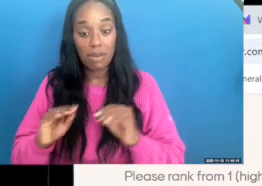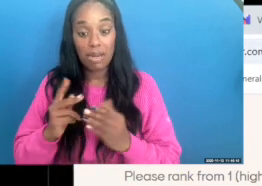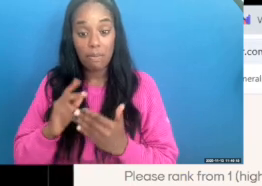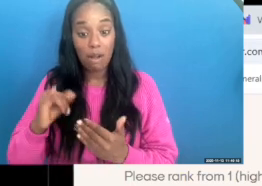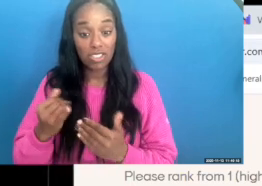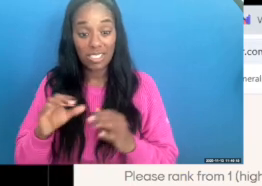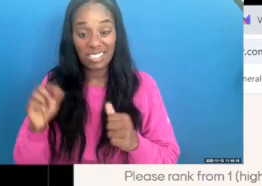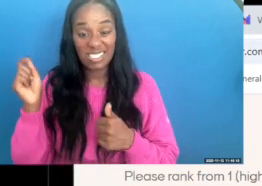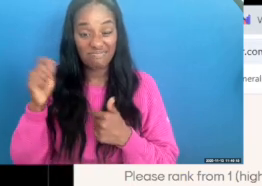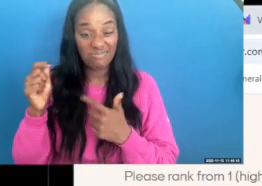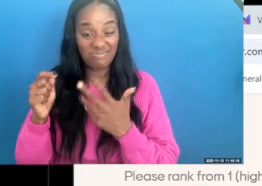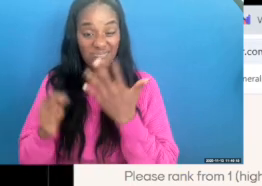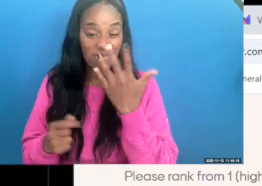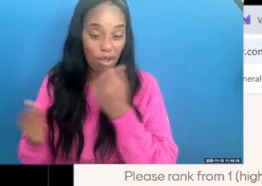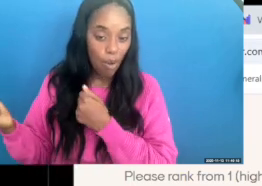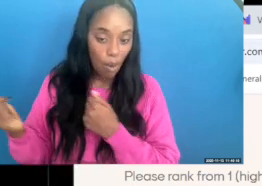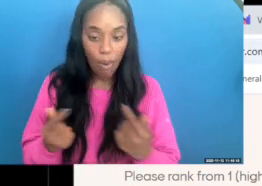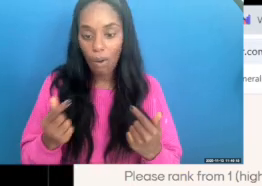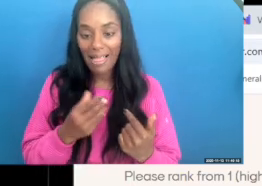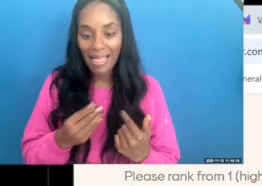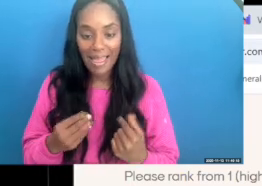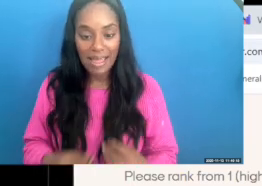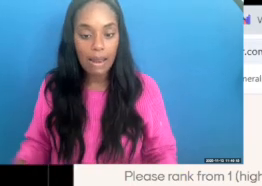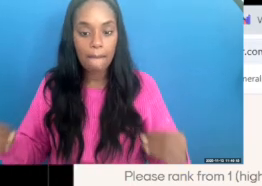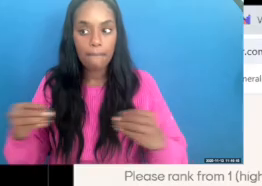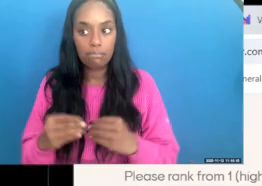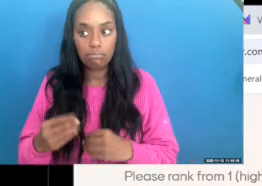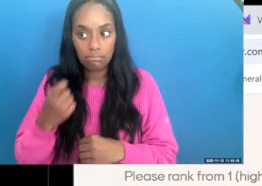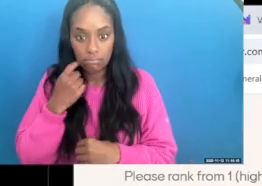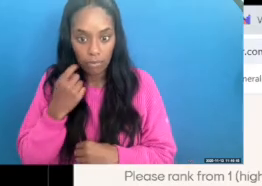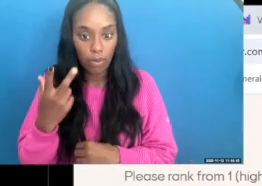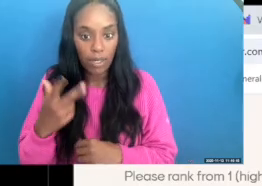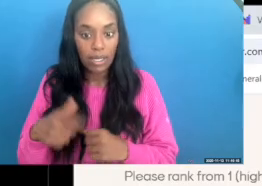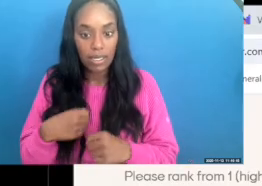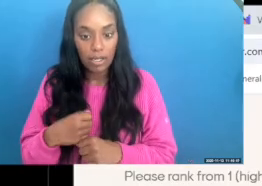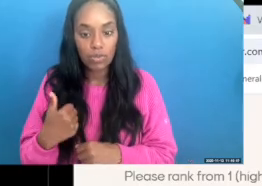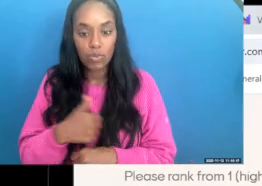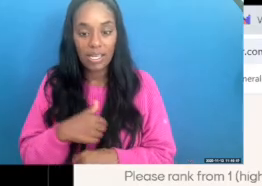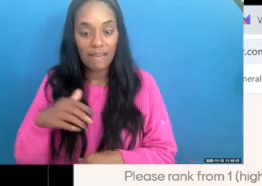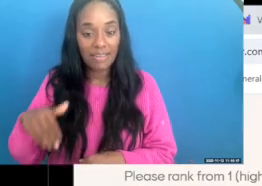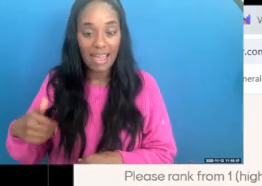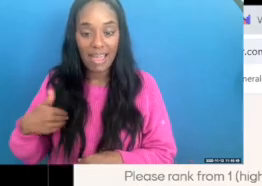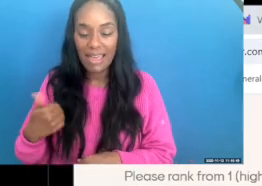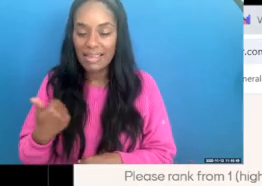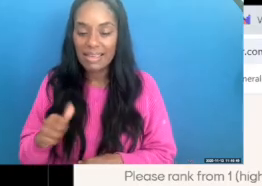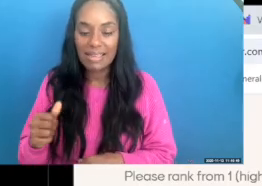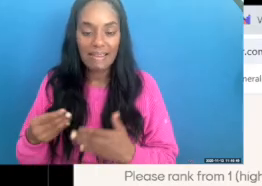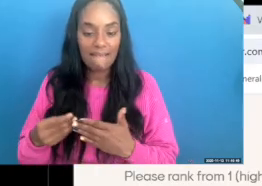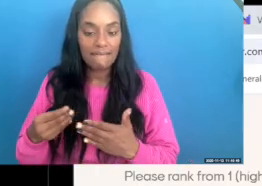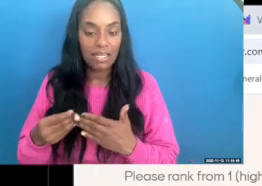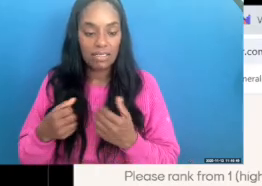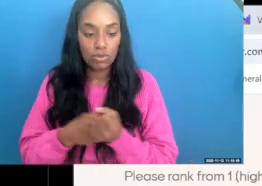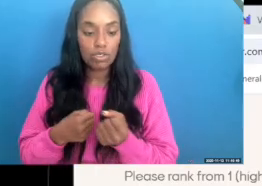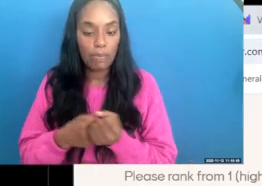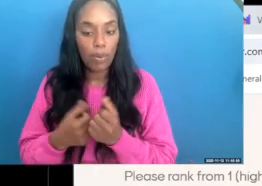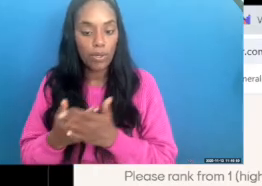economic benefits. The clean mobility projects do all of these things and more. And